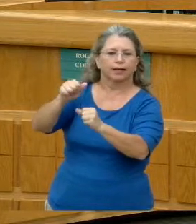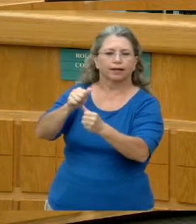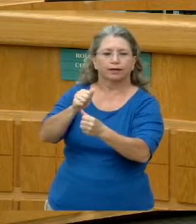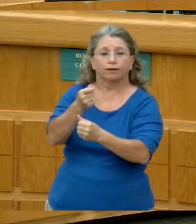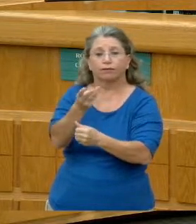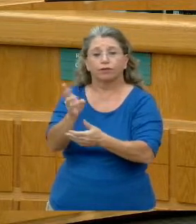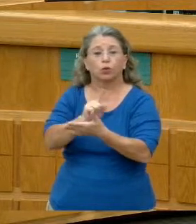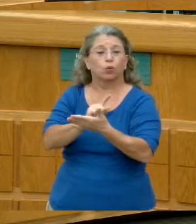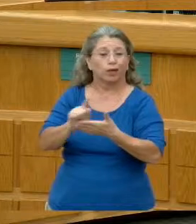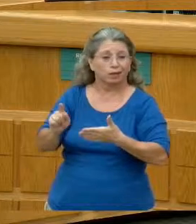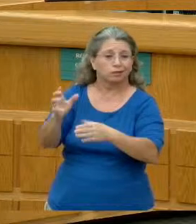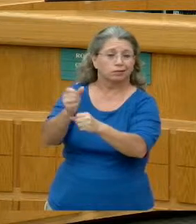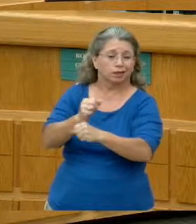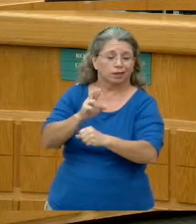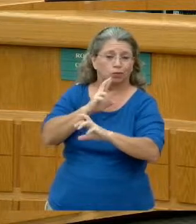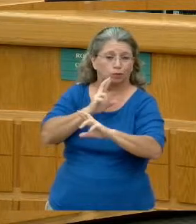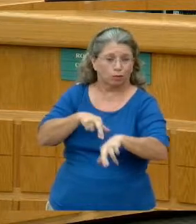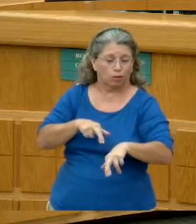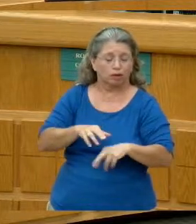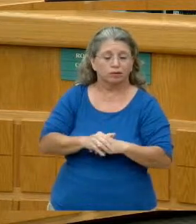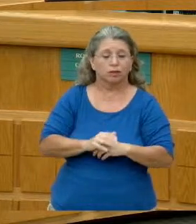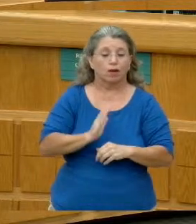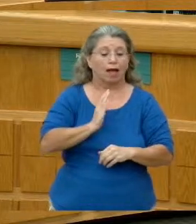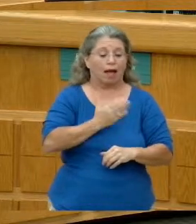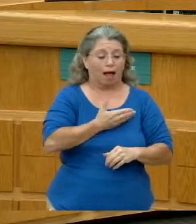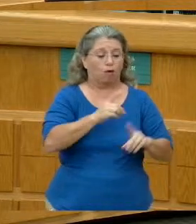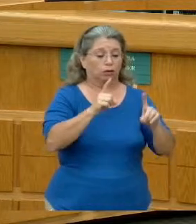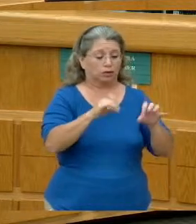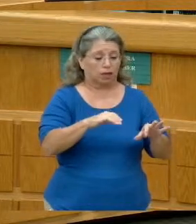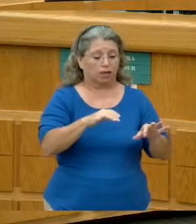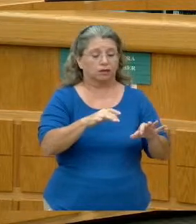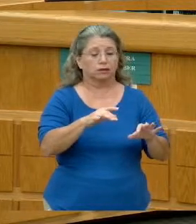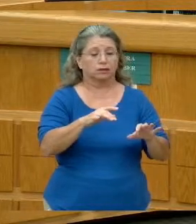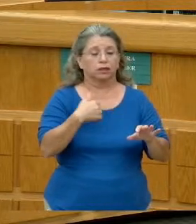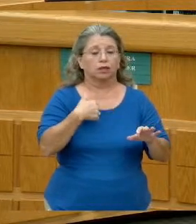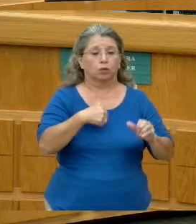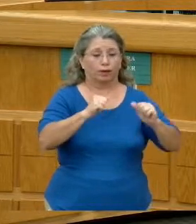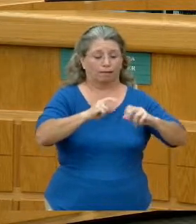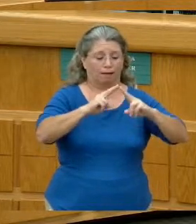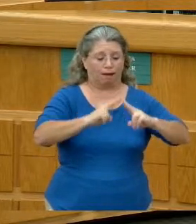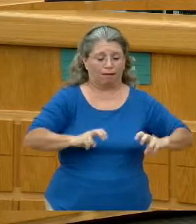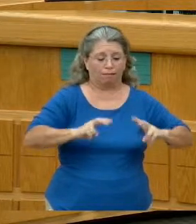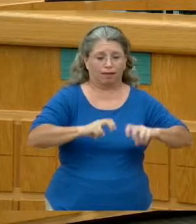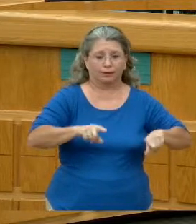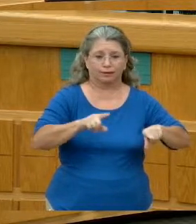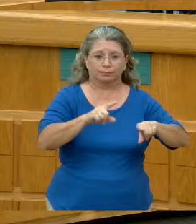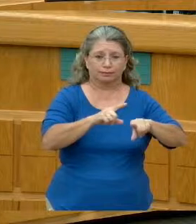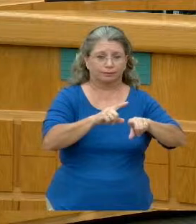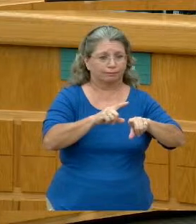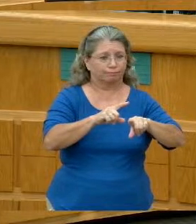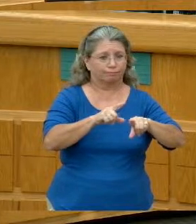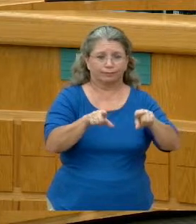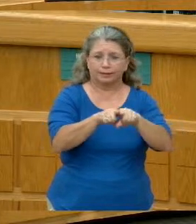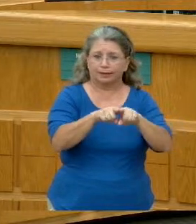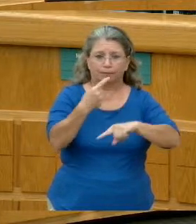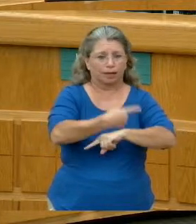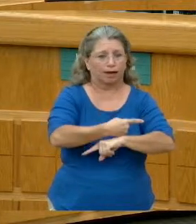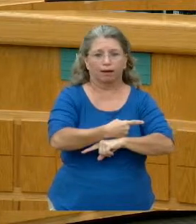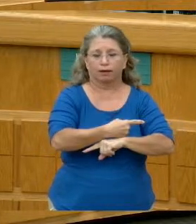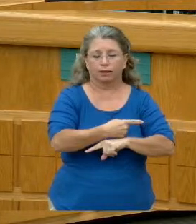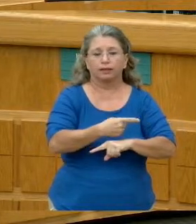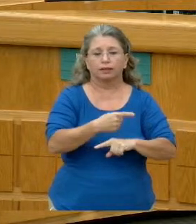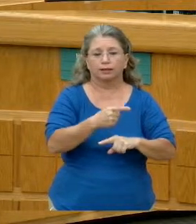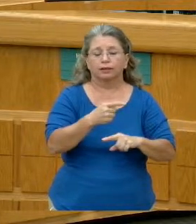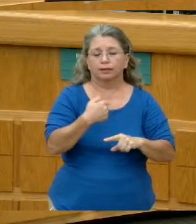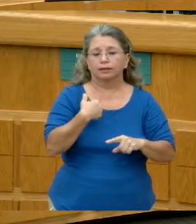our tests are a good indicator of what's out there, because when we take the tests, we analyze them in the lab that same day. And that's what we